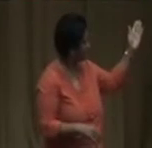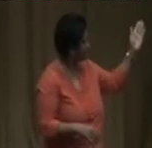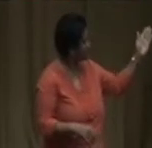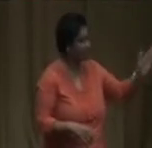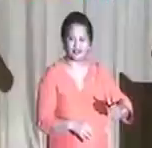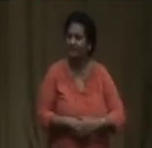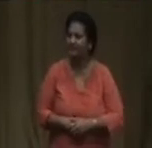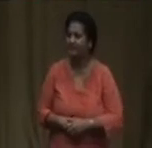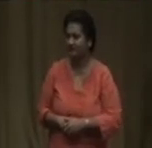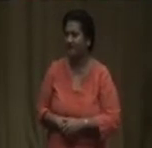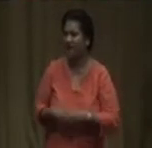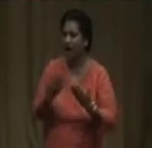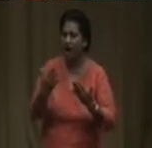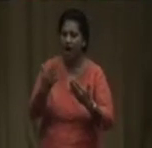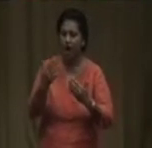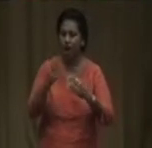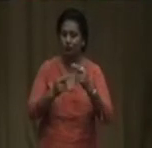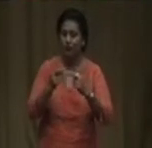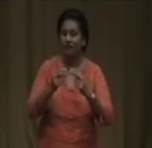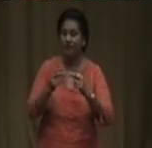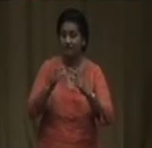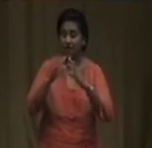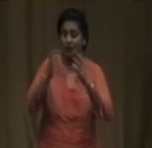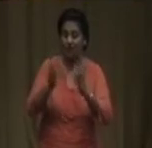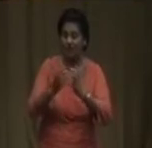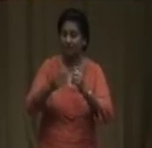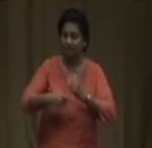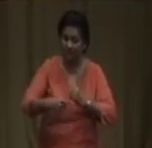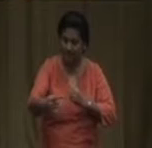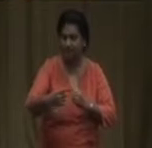to build sustainable futures in higher education.